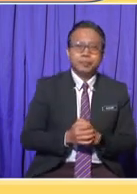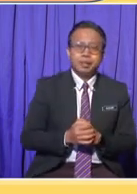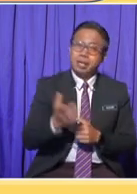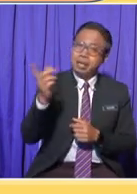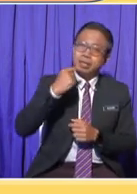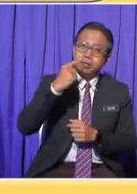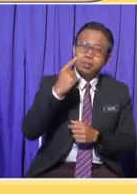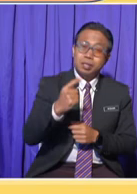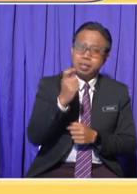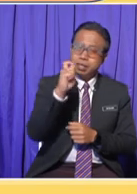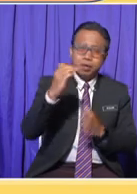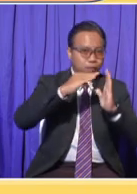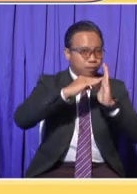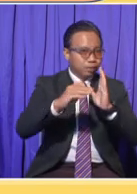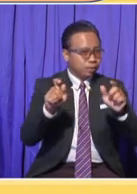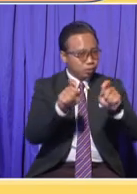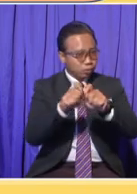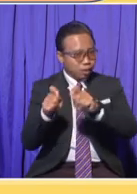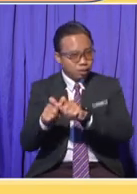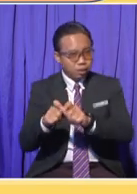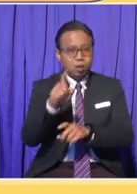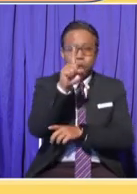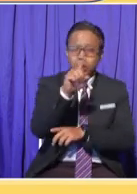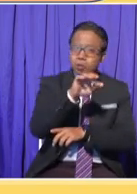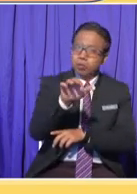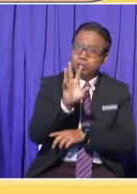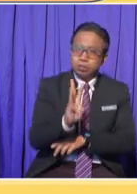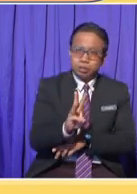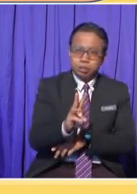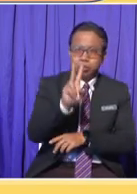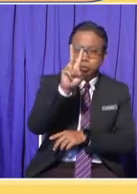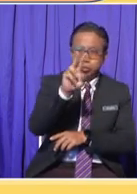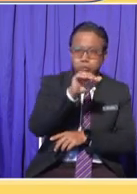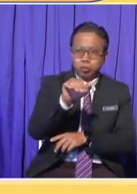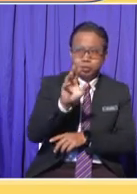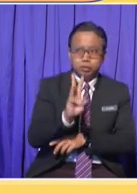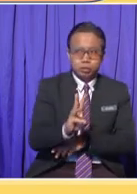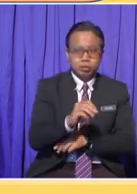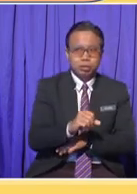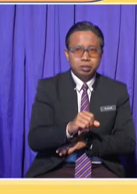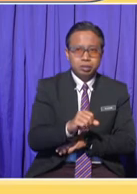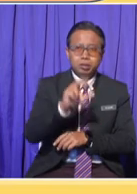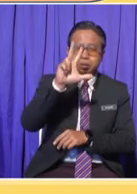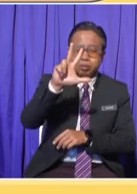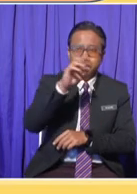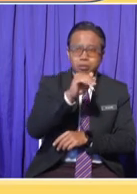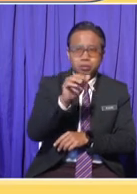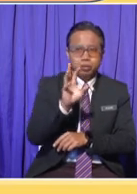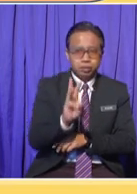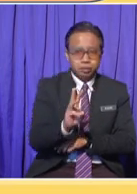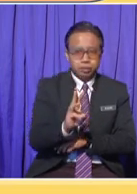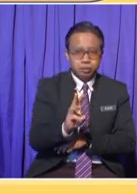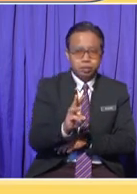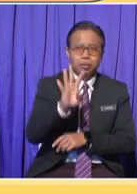Let's say the fractions together. 1 over 6, 2 over 6, 3 over 6,